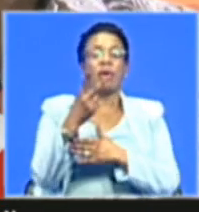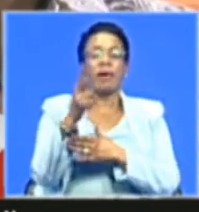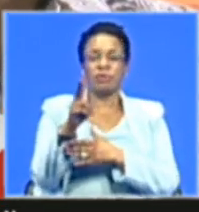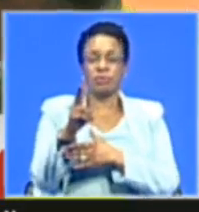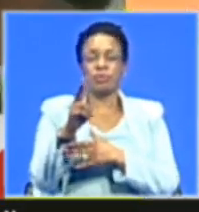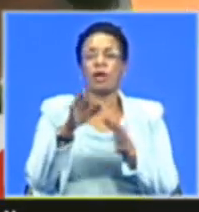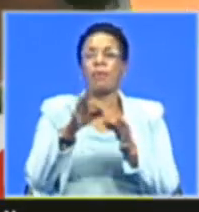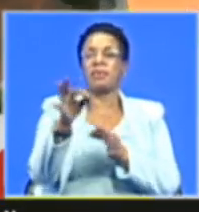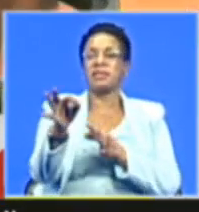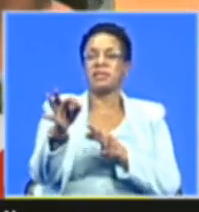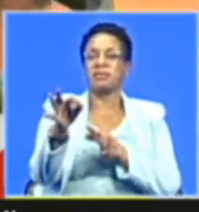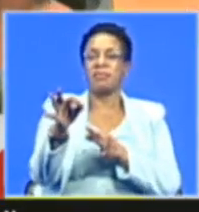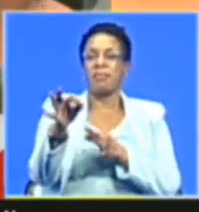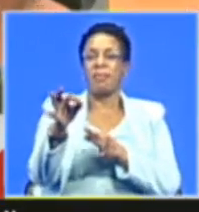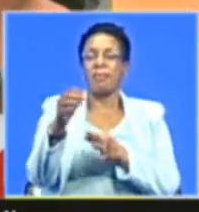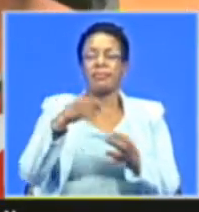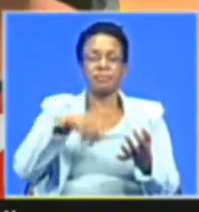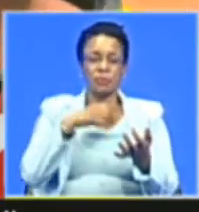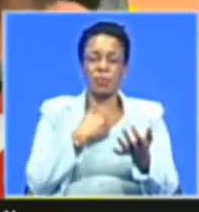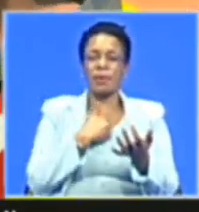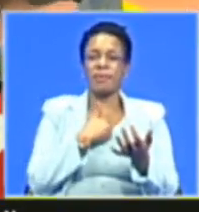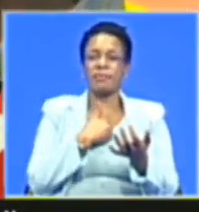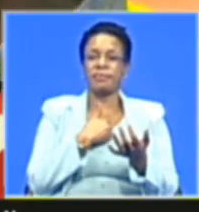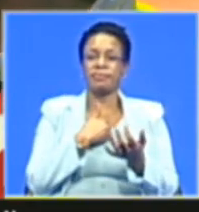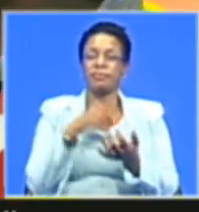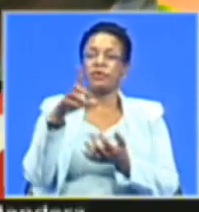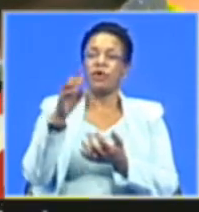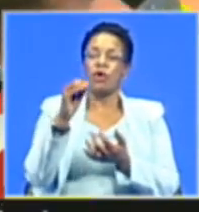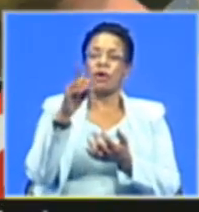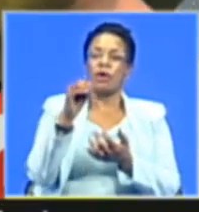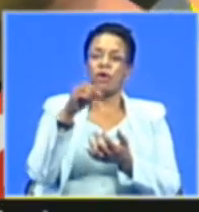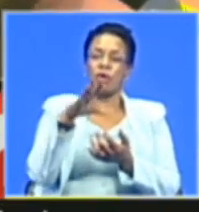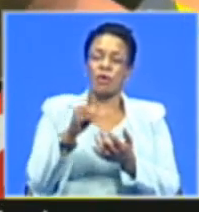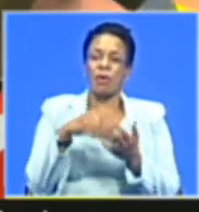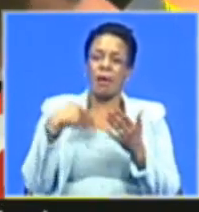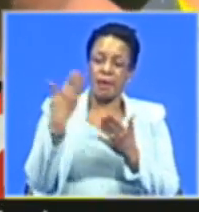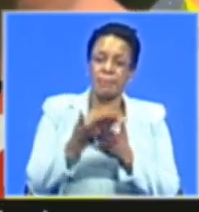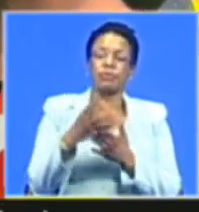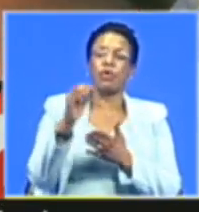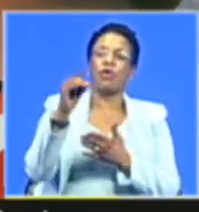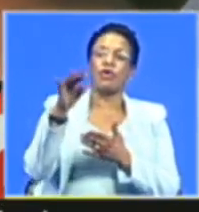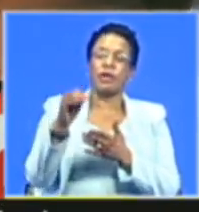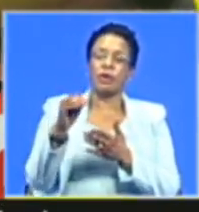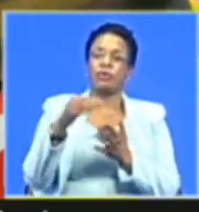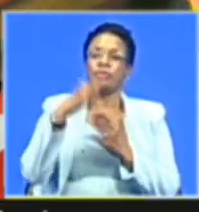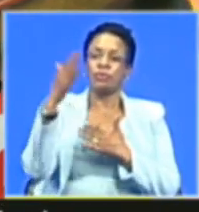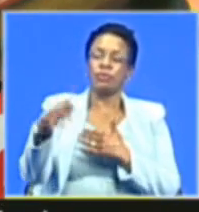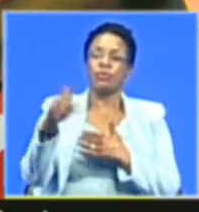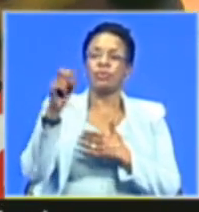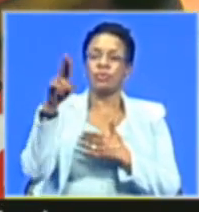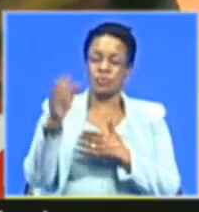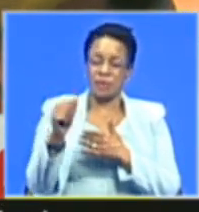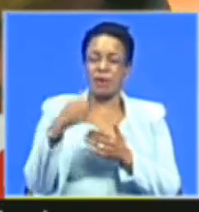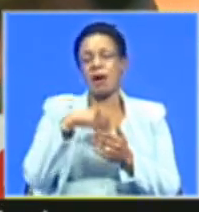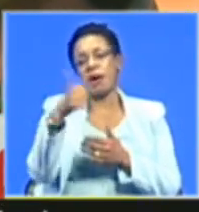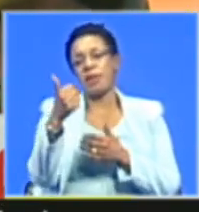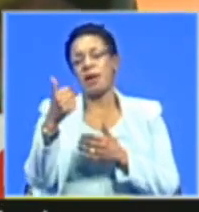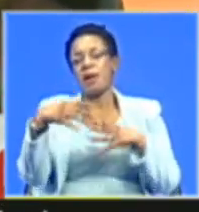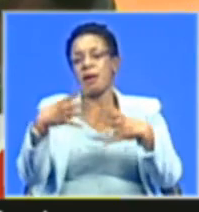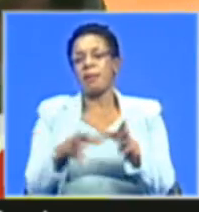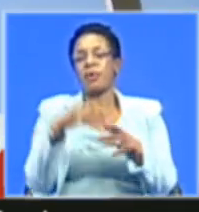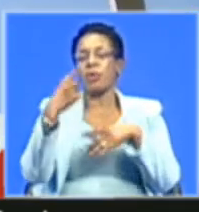kilometers. We are doing from Loglogo to Oldonyiro. From Oldonyiro to Susuvu, the another company will continue, that